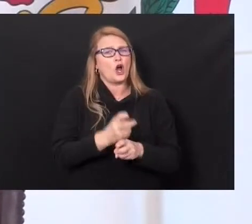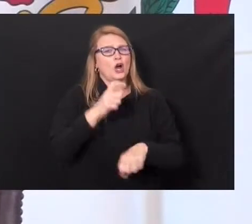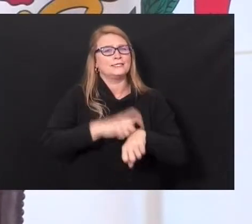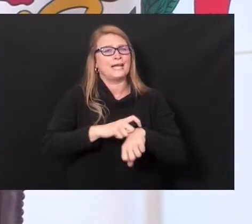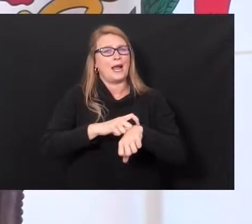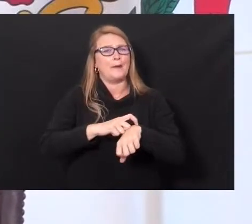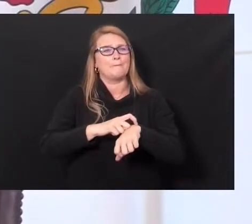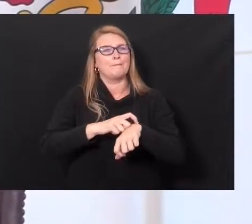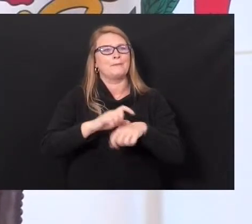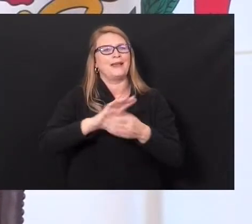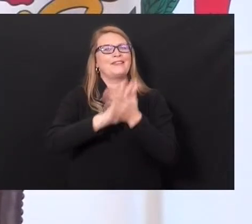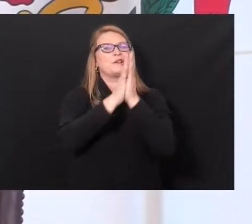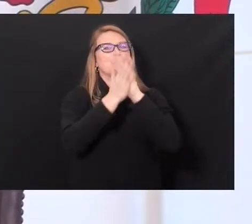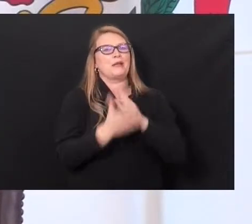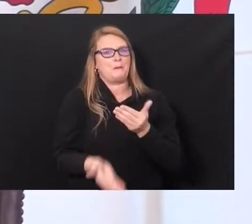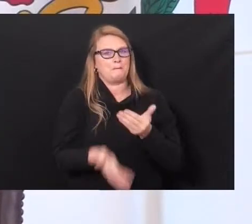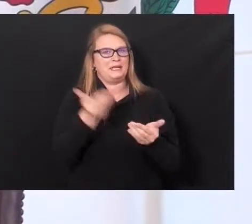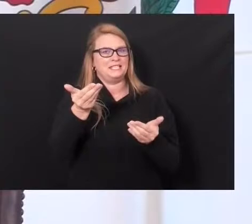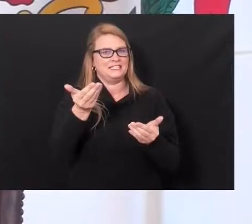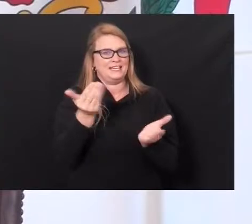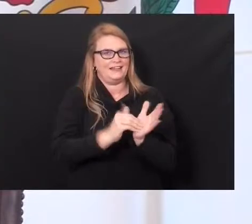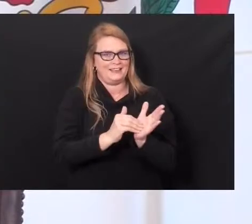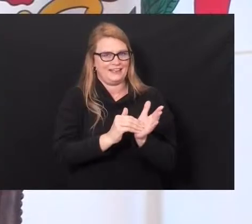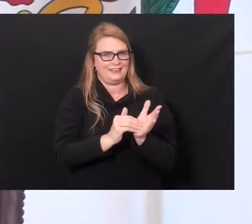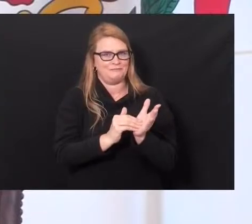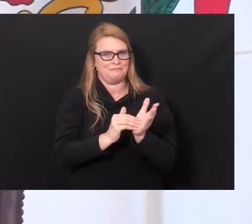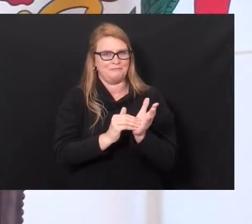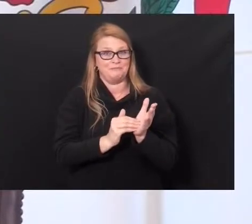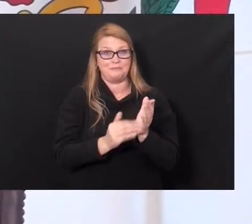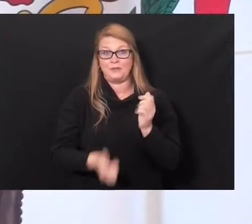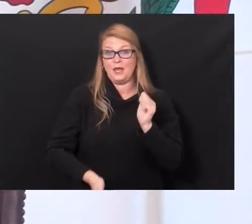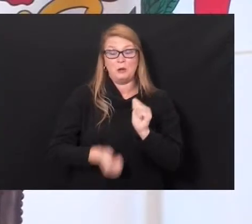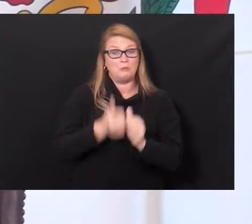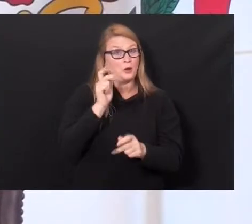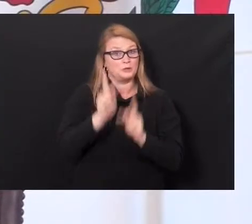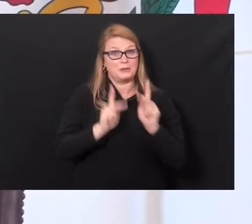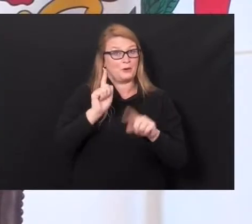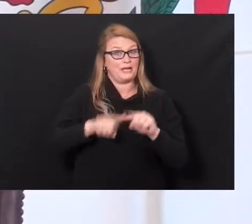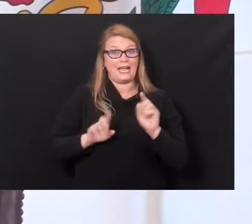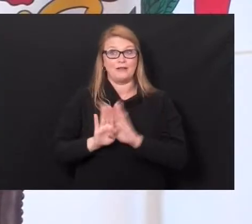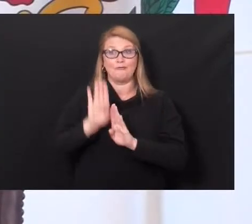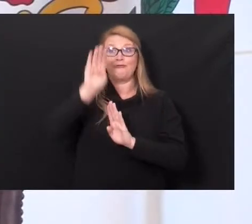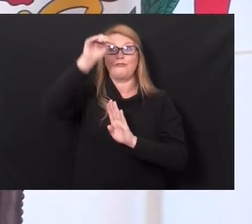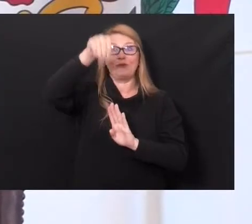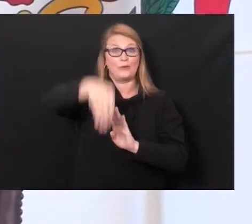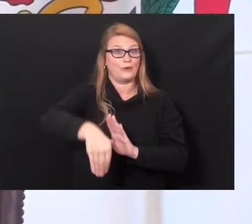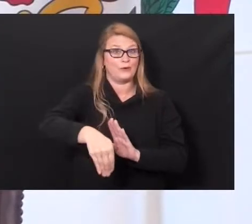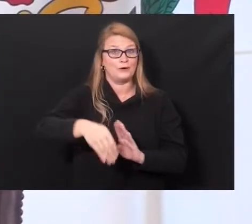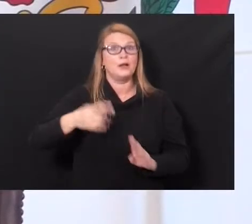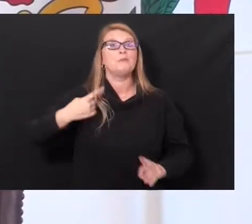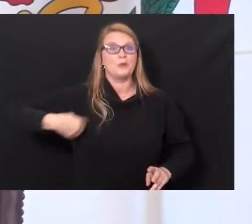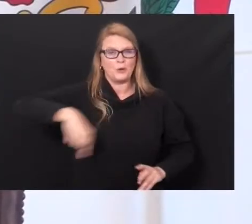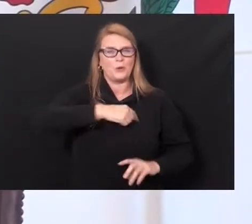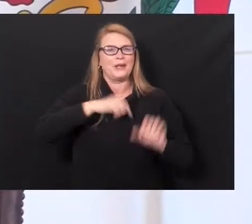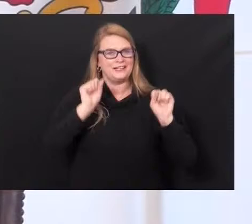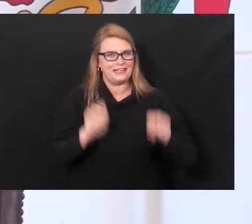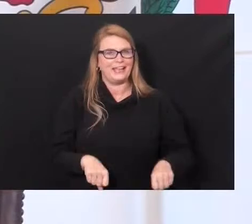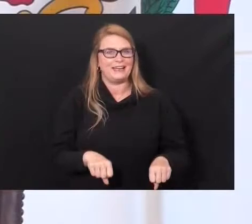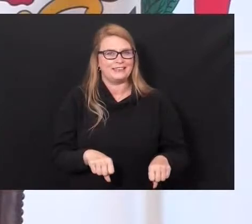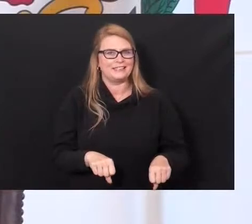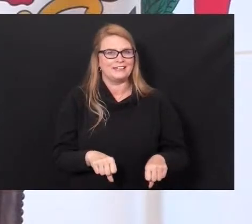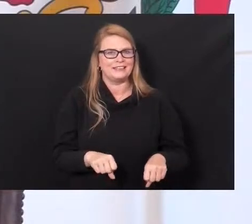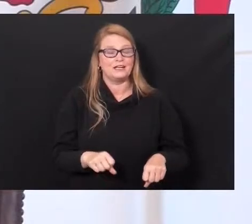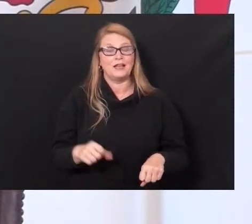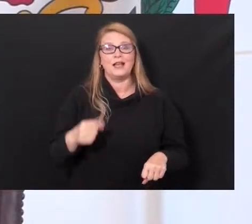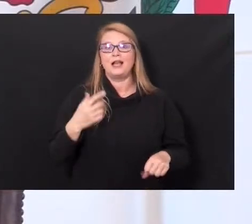slide back down. Most people don't get across. We can, West Virginia, get across. But what